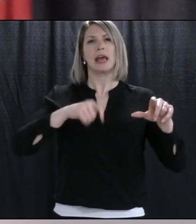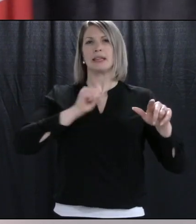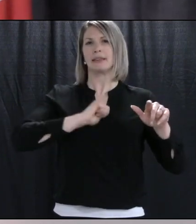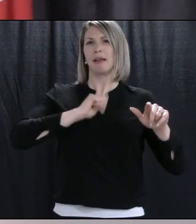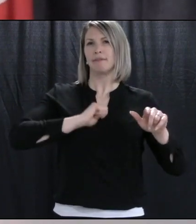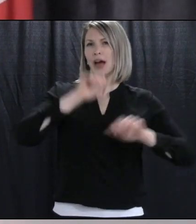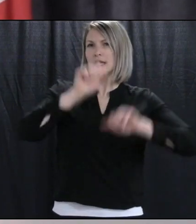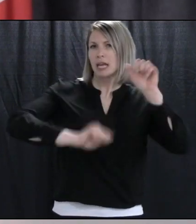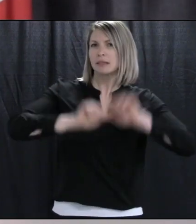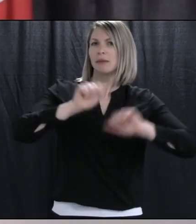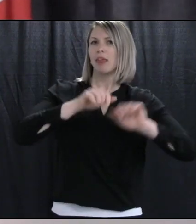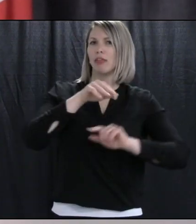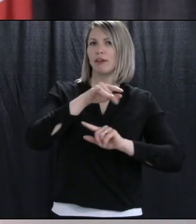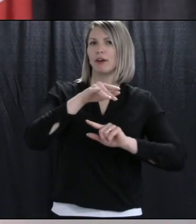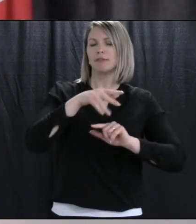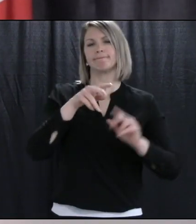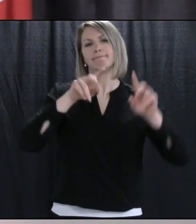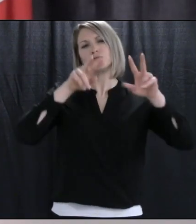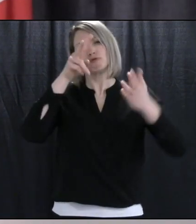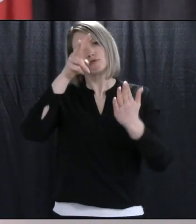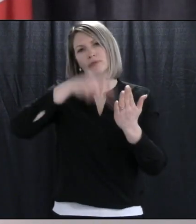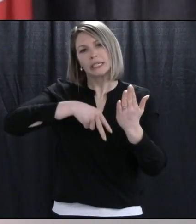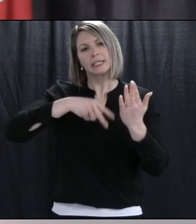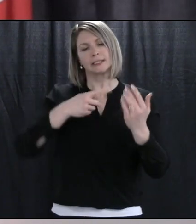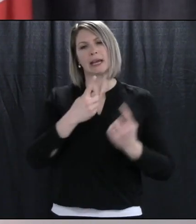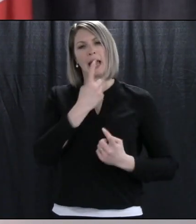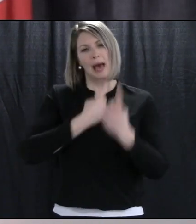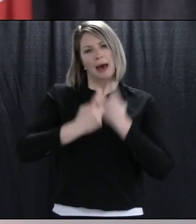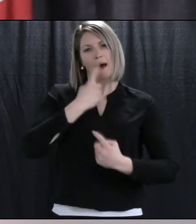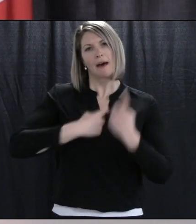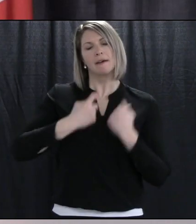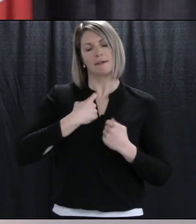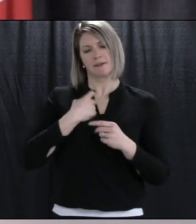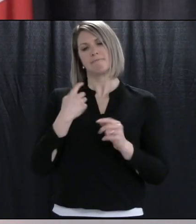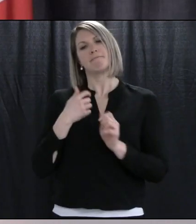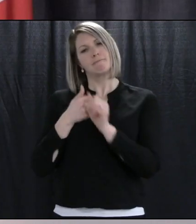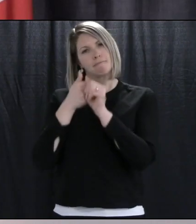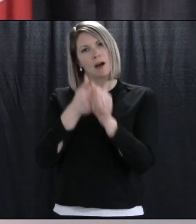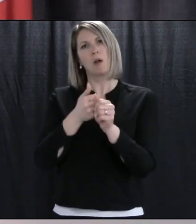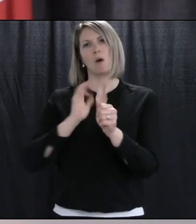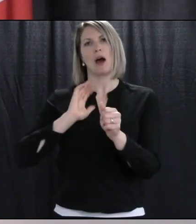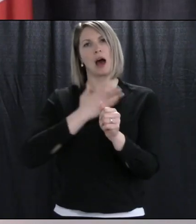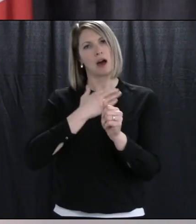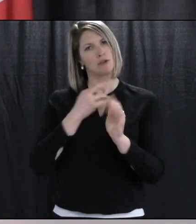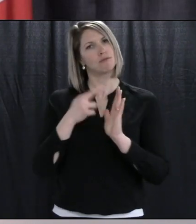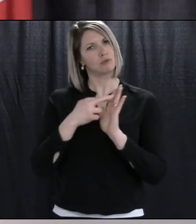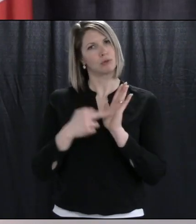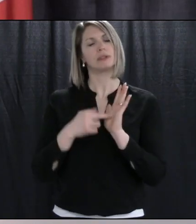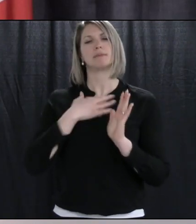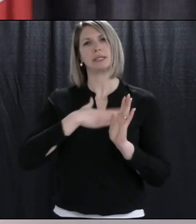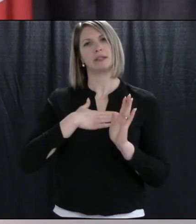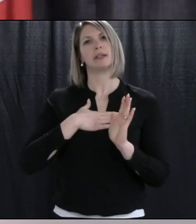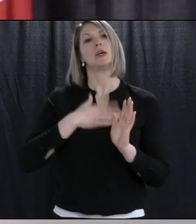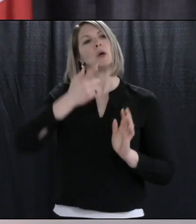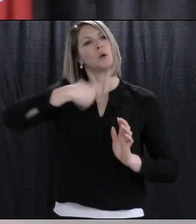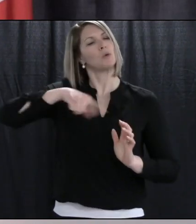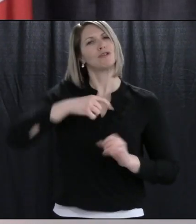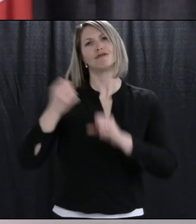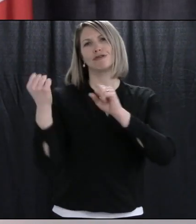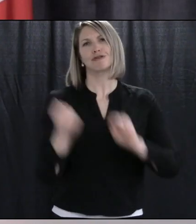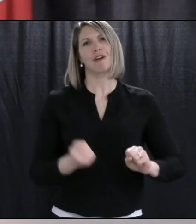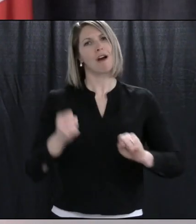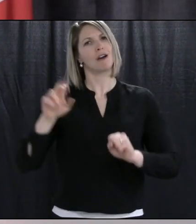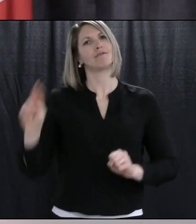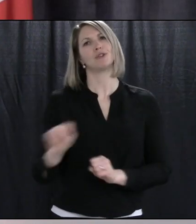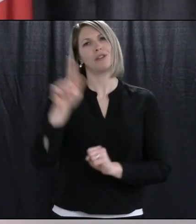I know these are challenging times for all of us, but we are a resilient province and will get through this together. Let's support